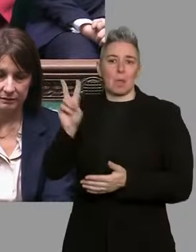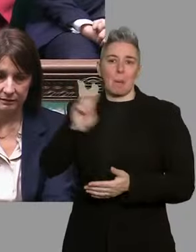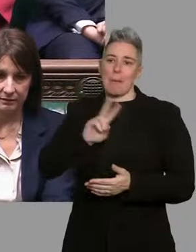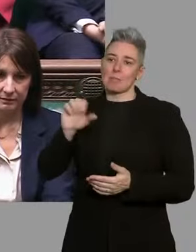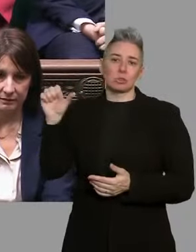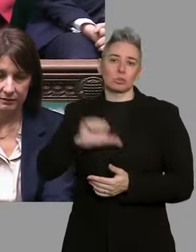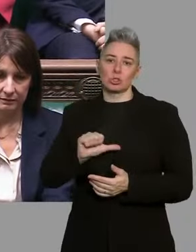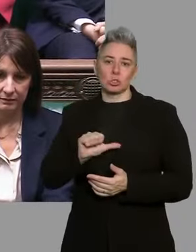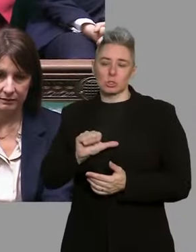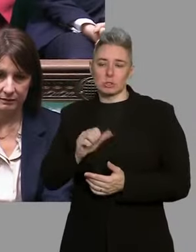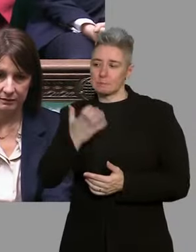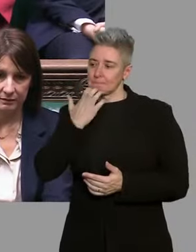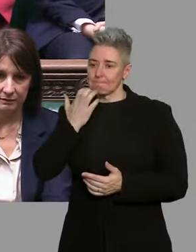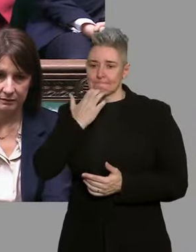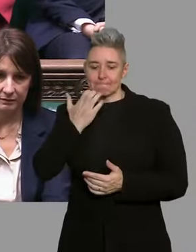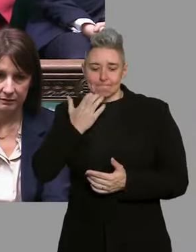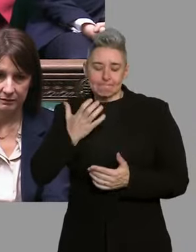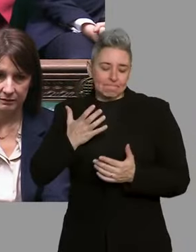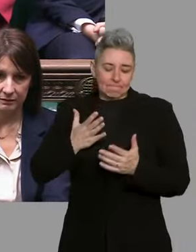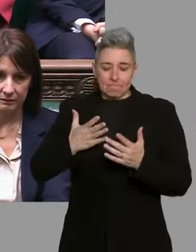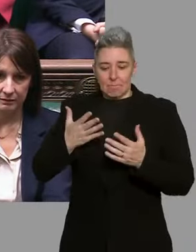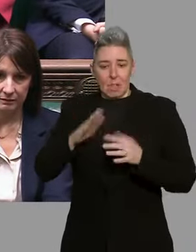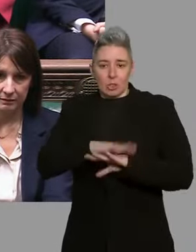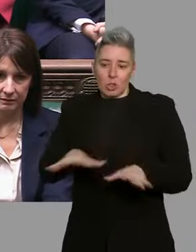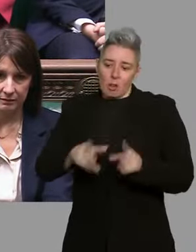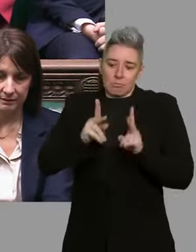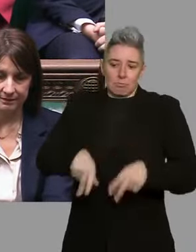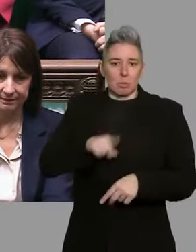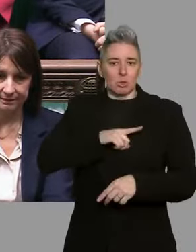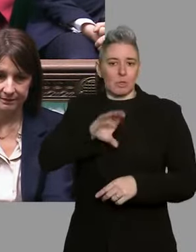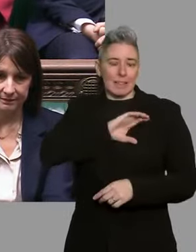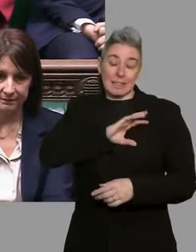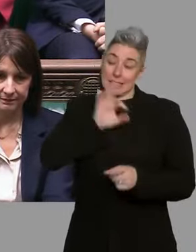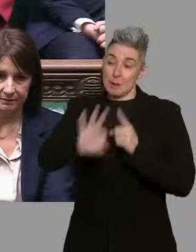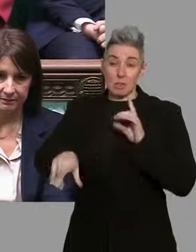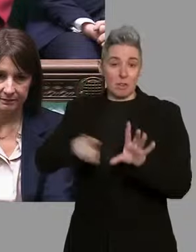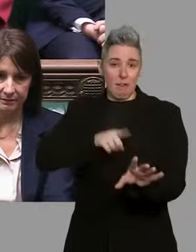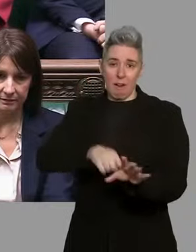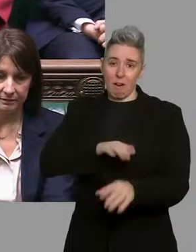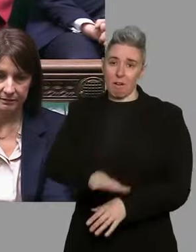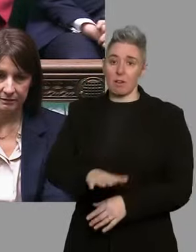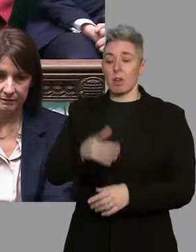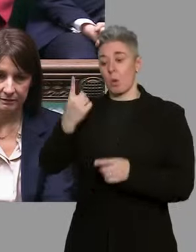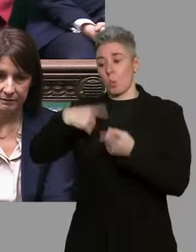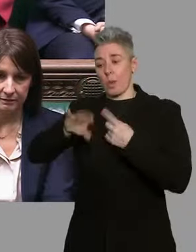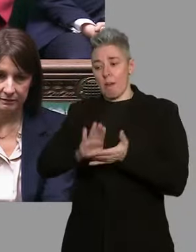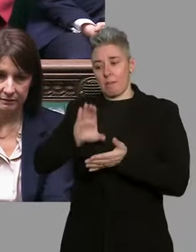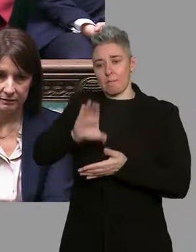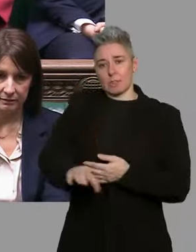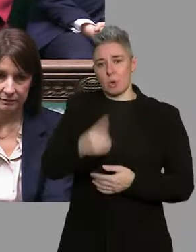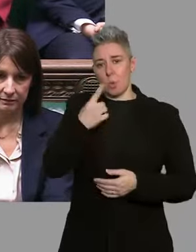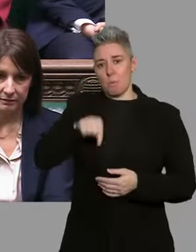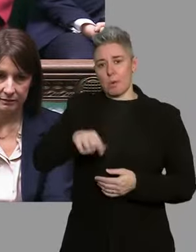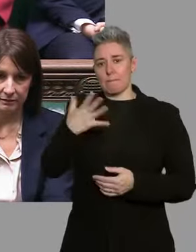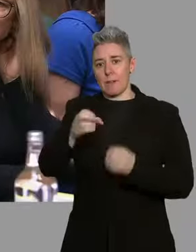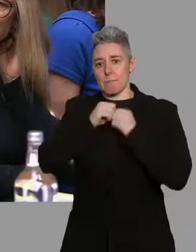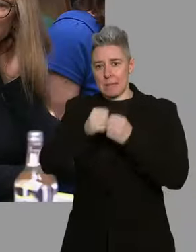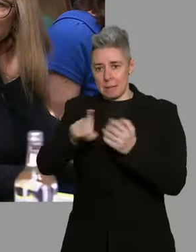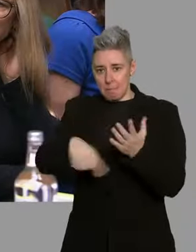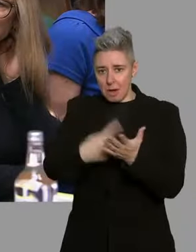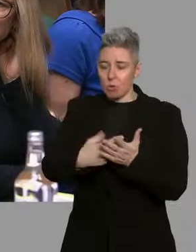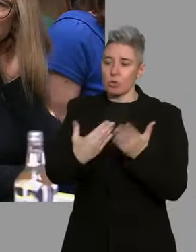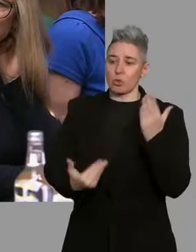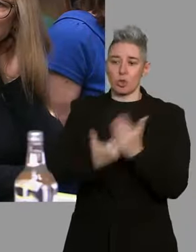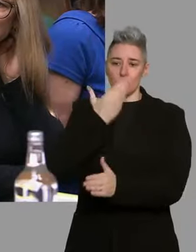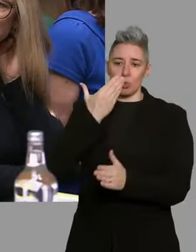young age. We are investing £1.5 billion for new surgical hubs and scanners, £70 million for new